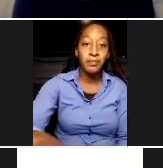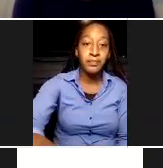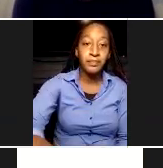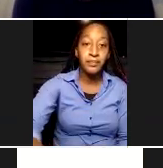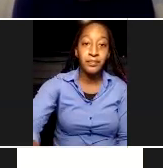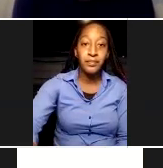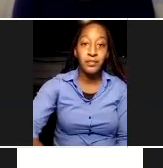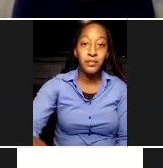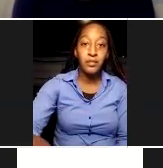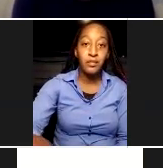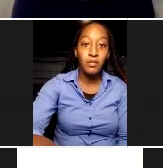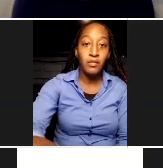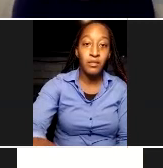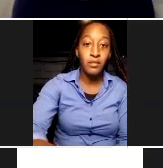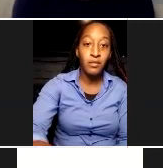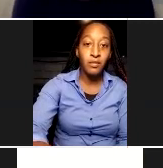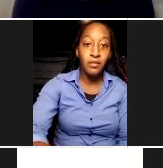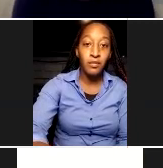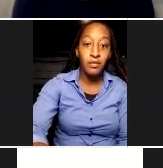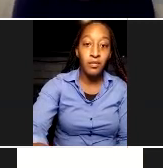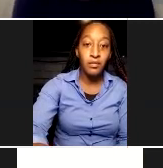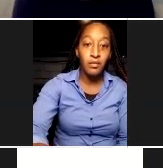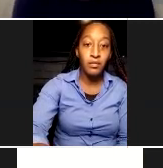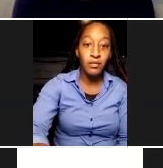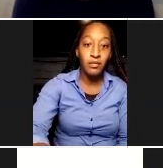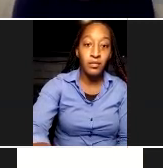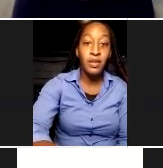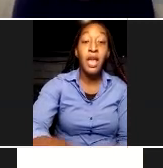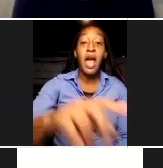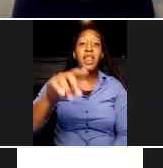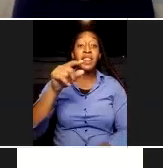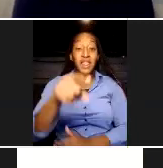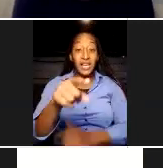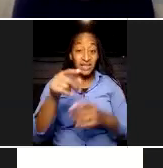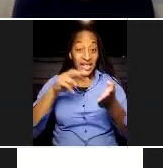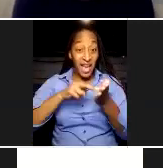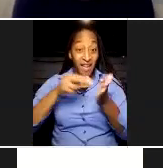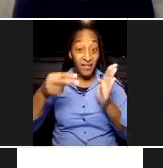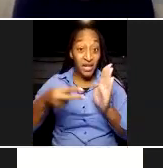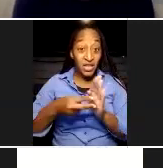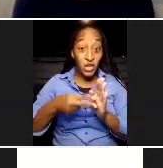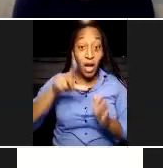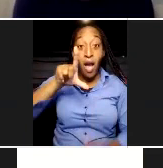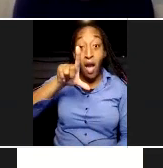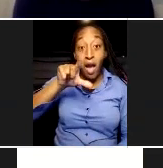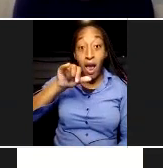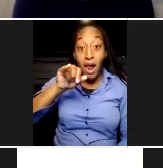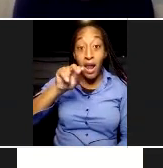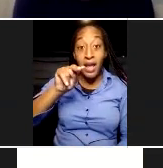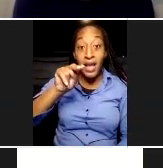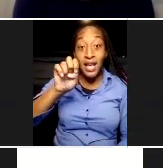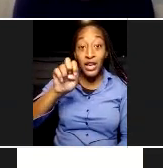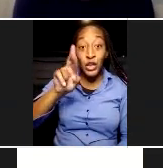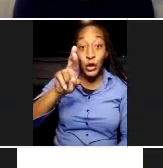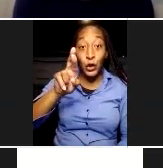here is the definition of linear momentum. The reason it says linear momentum is because we're